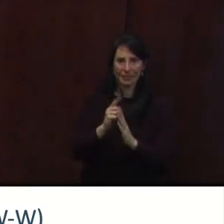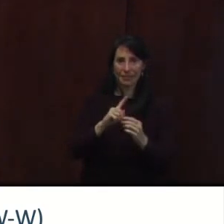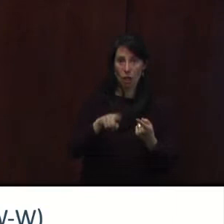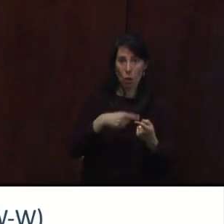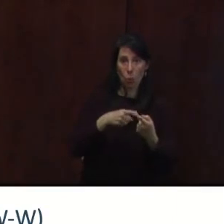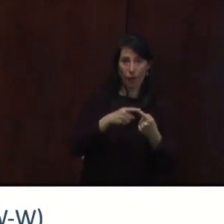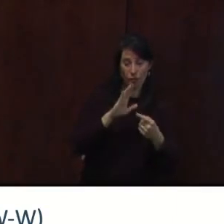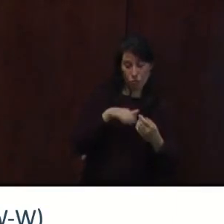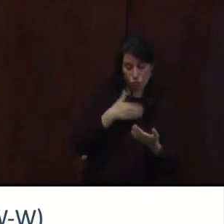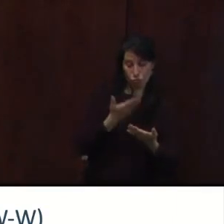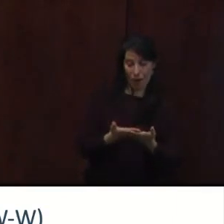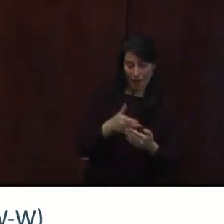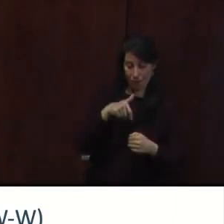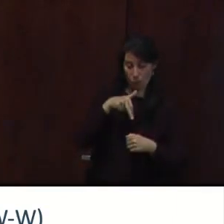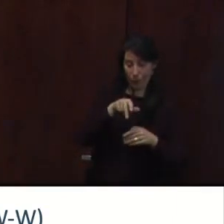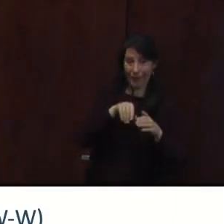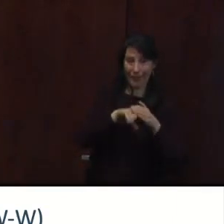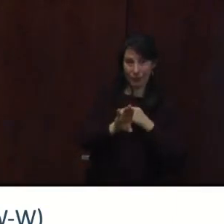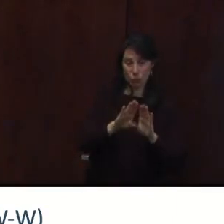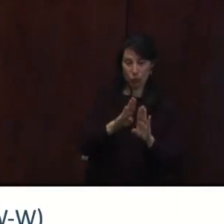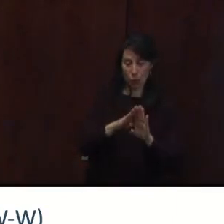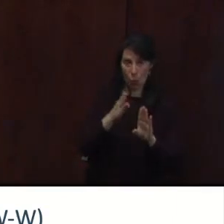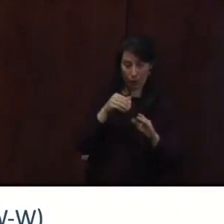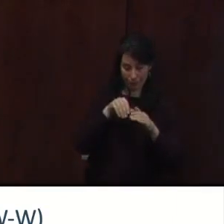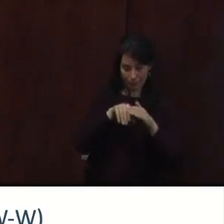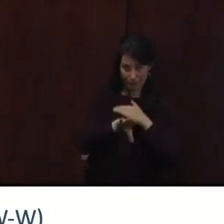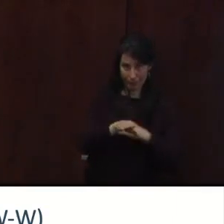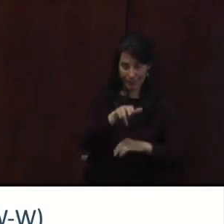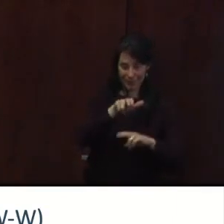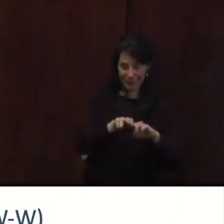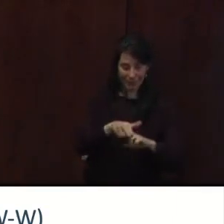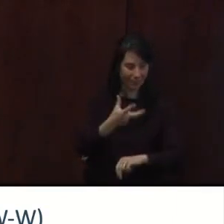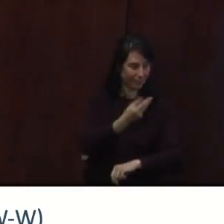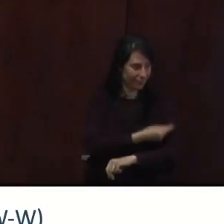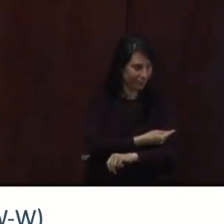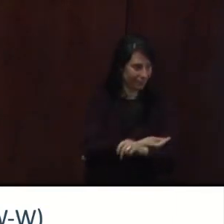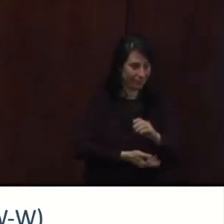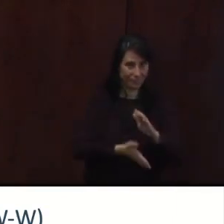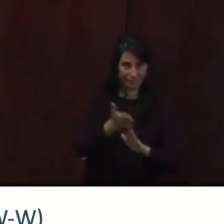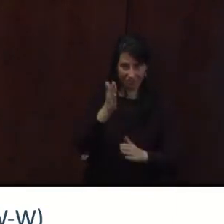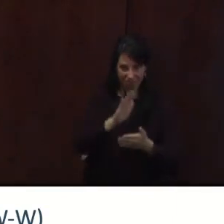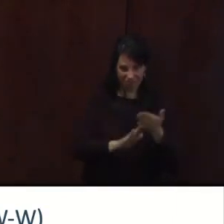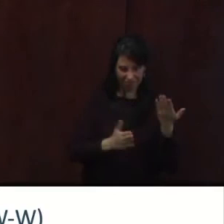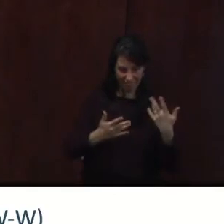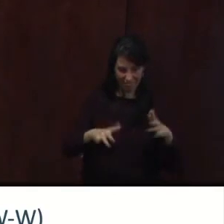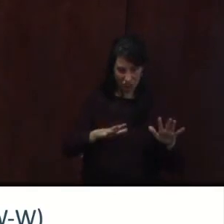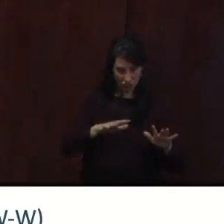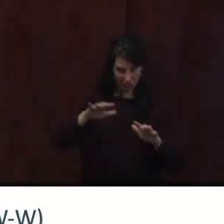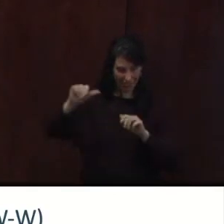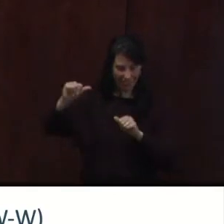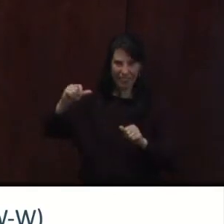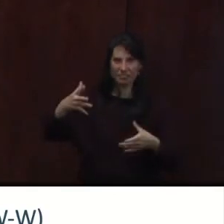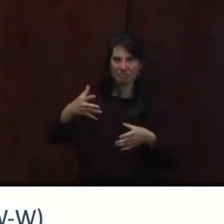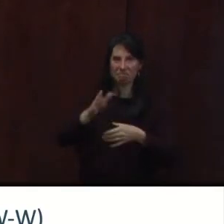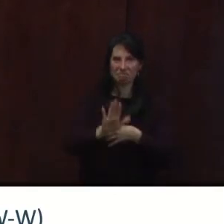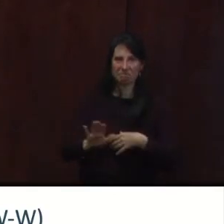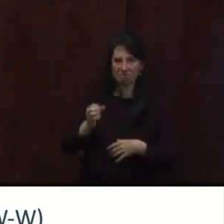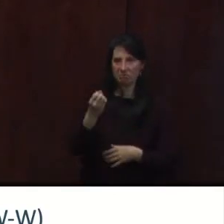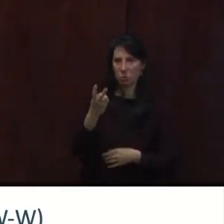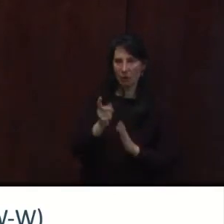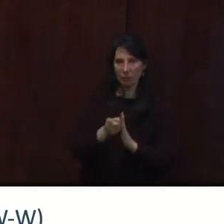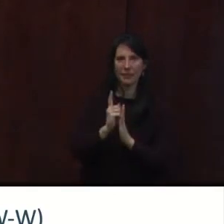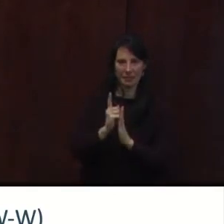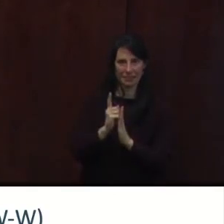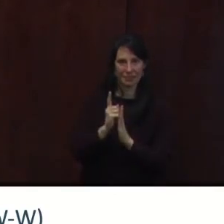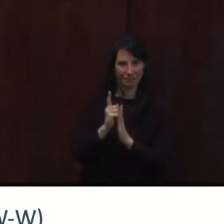injection's going in their arm, is averaging about 12 minutes. And we think that's even a little slower than our average for the general public because of the age group we're focusing